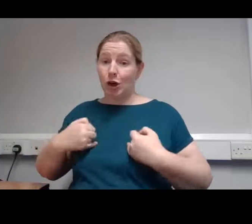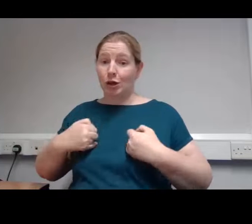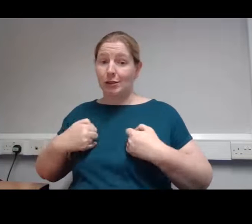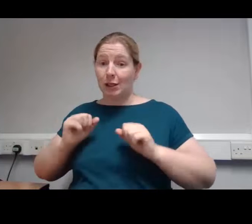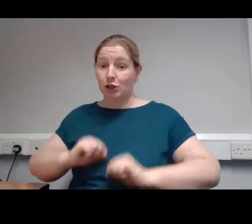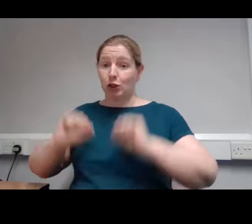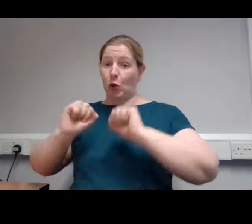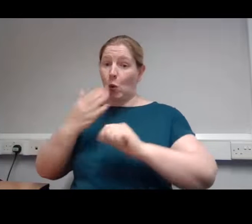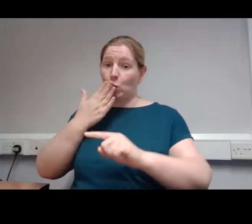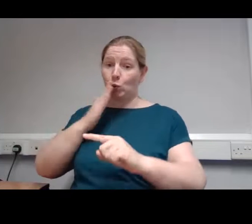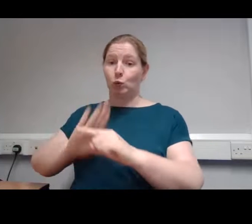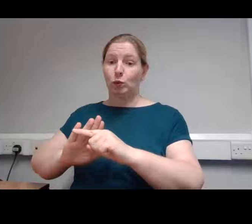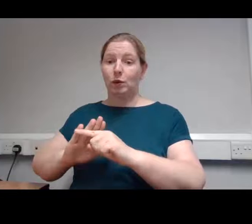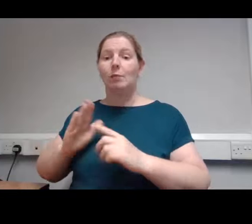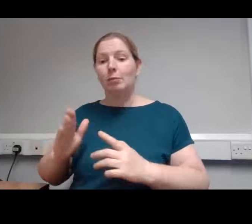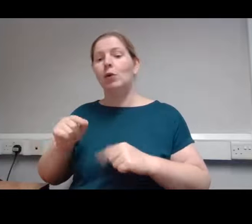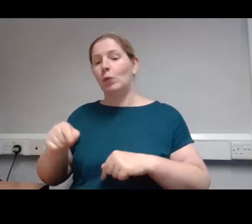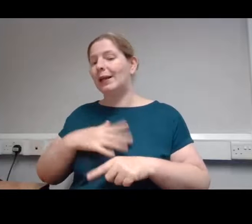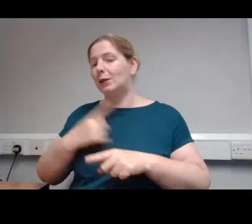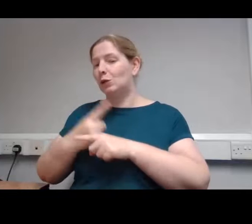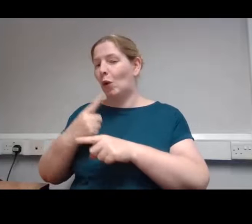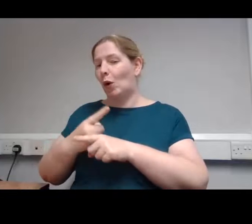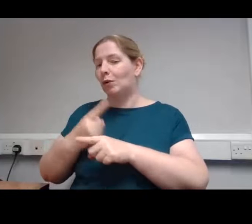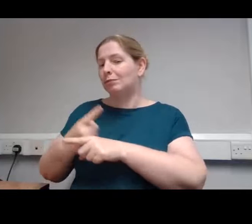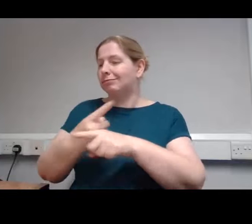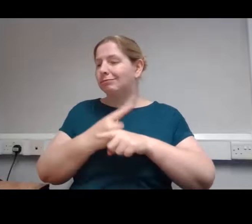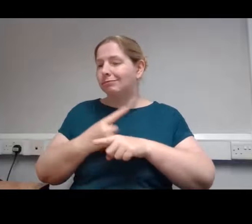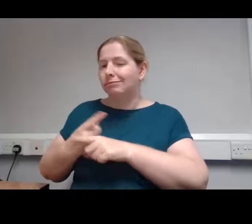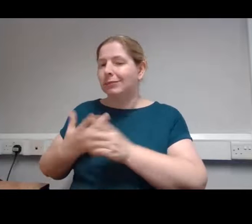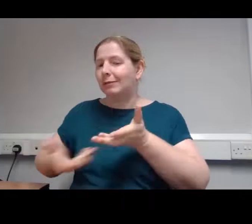other conversations and further conversations to have.